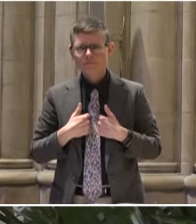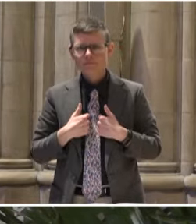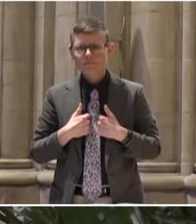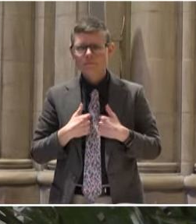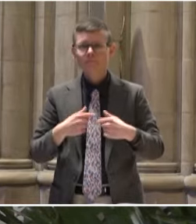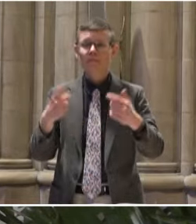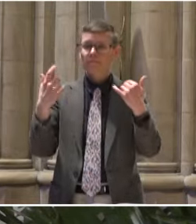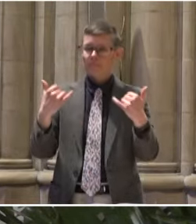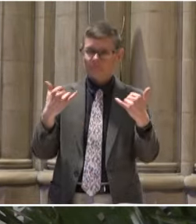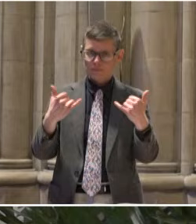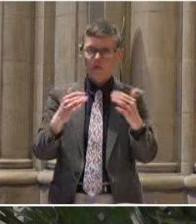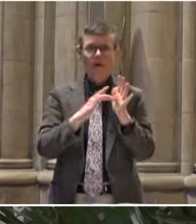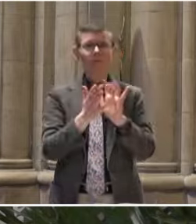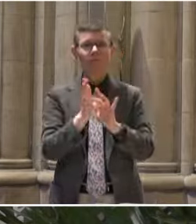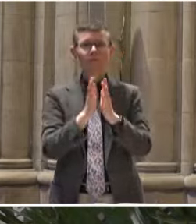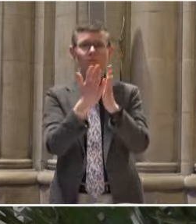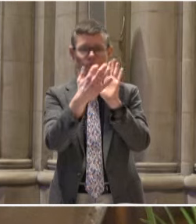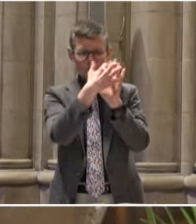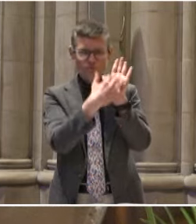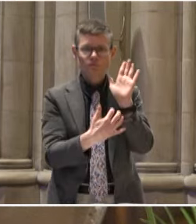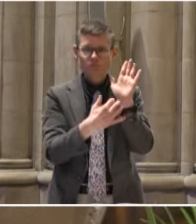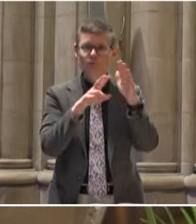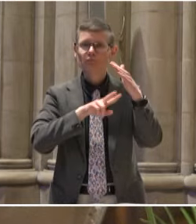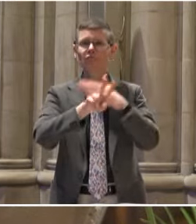the scriptures be fulfilled.